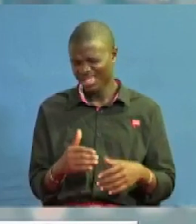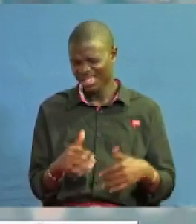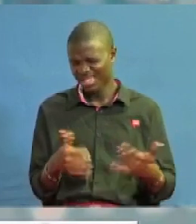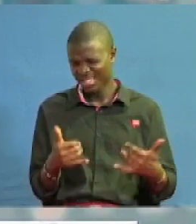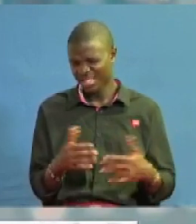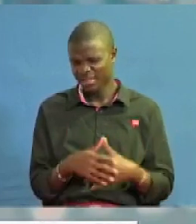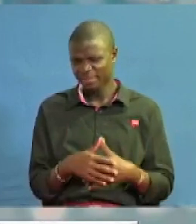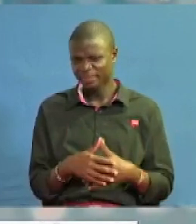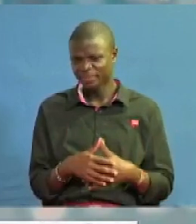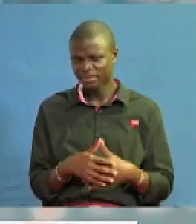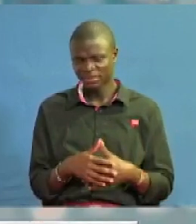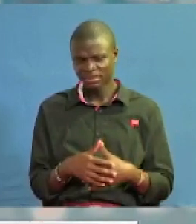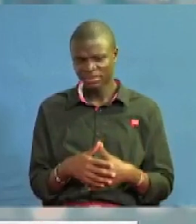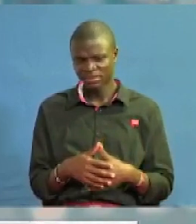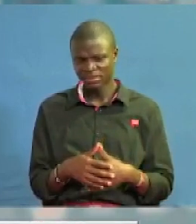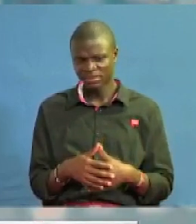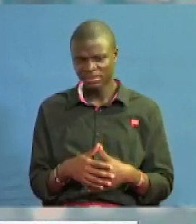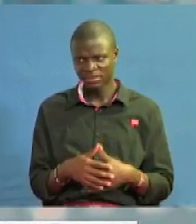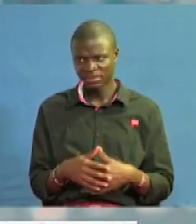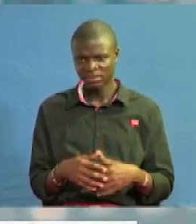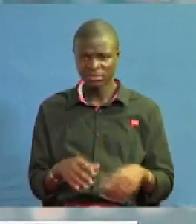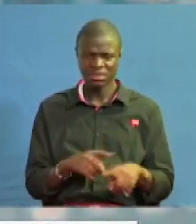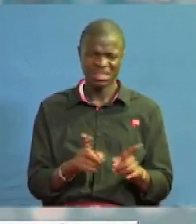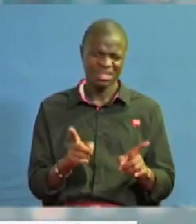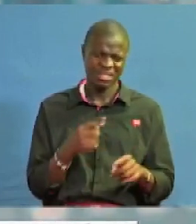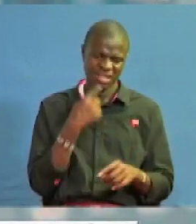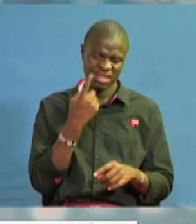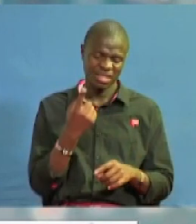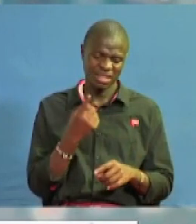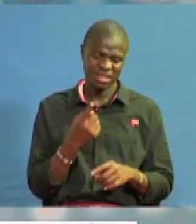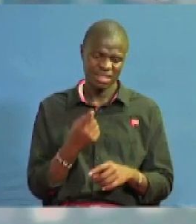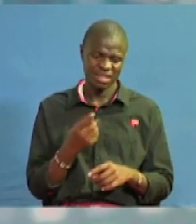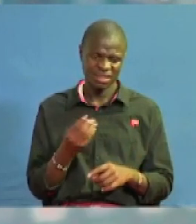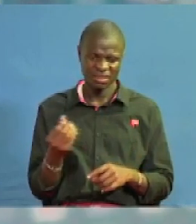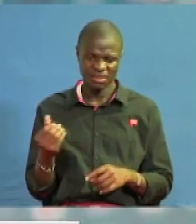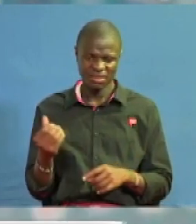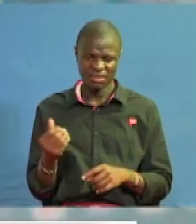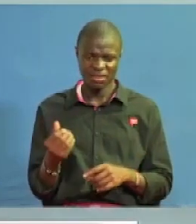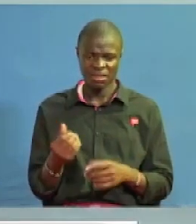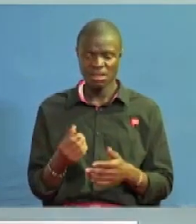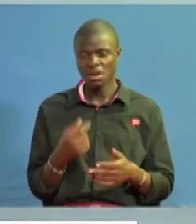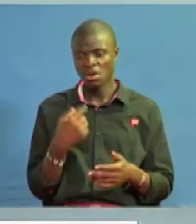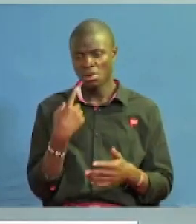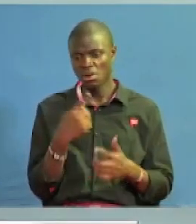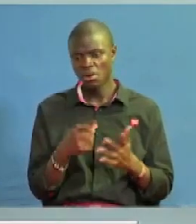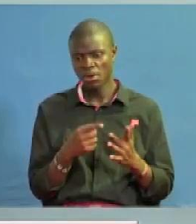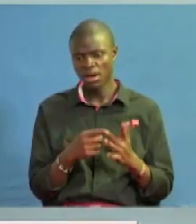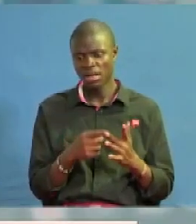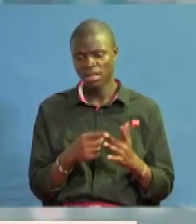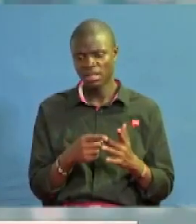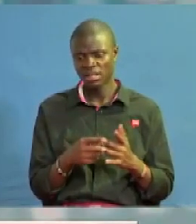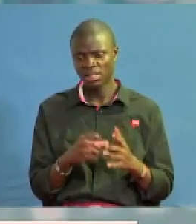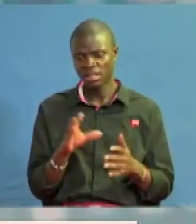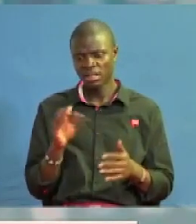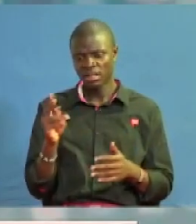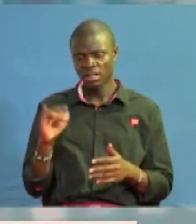just again, I'd like to say a disclaimer that finance people are not so creative, so they use words as they are. So when